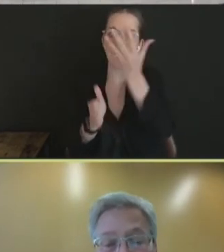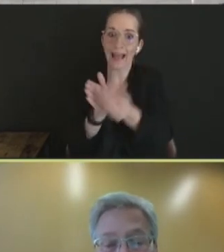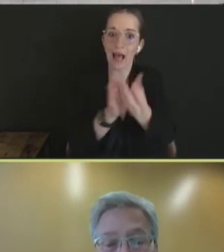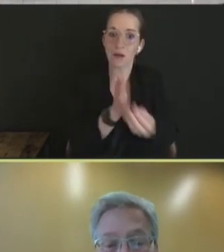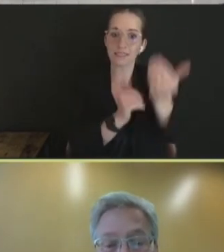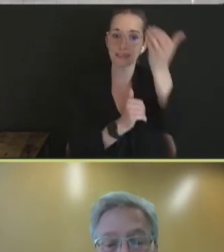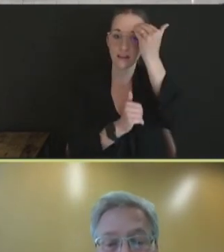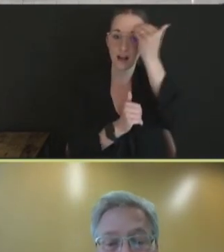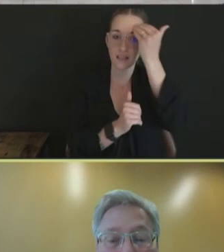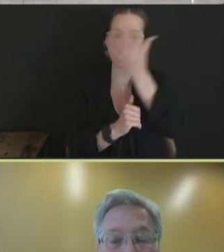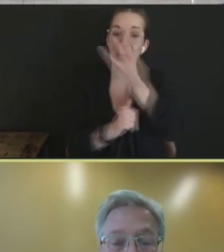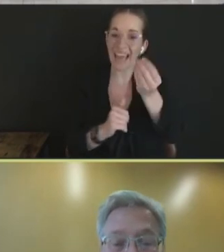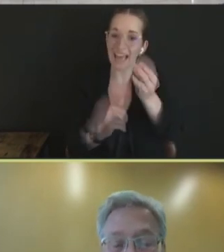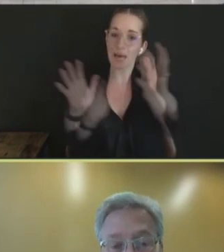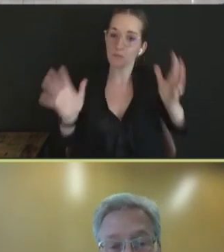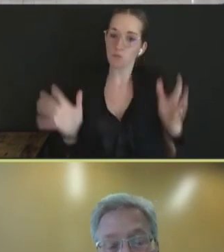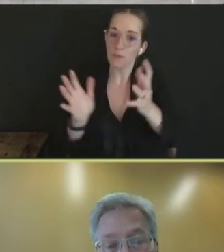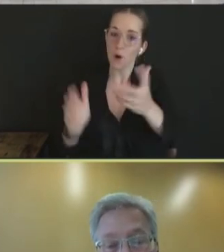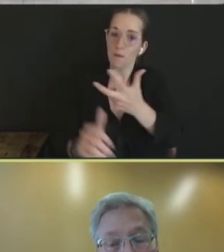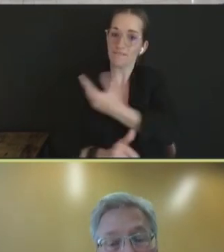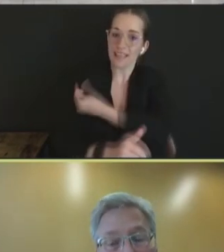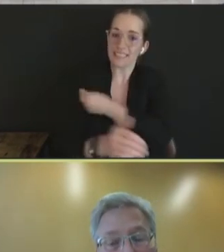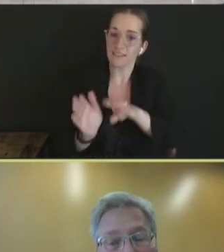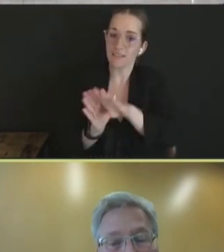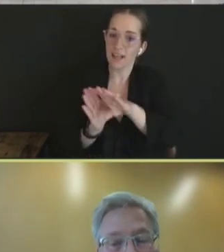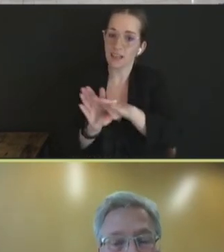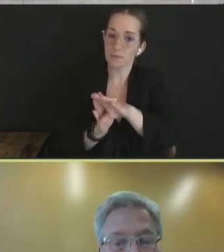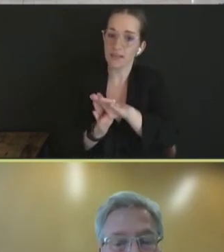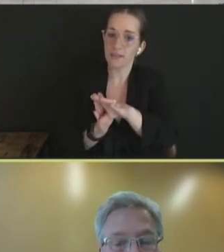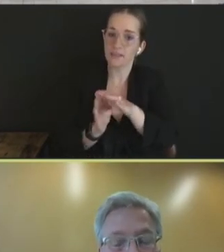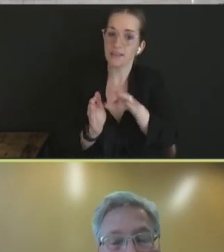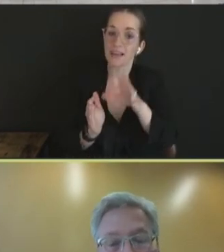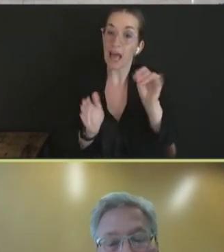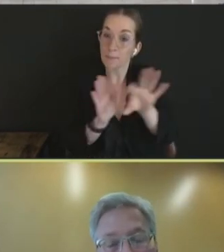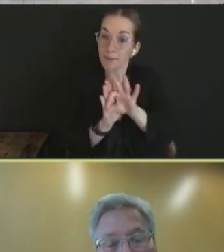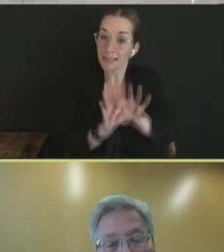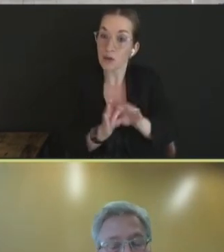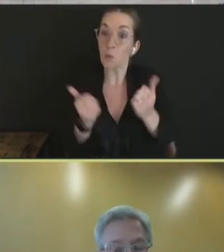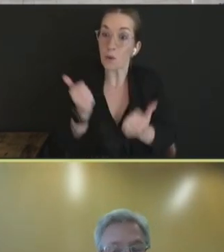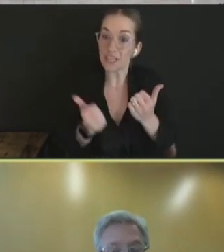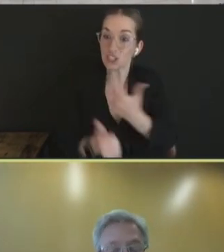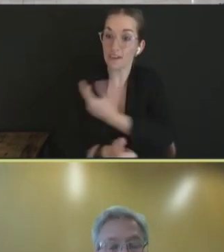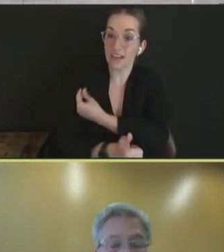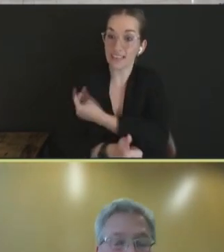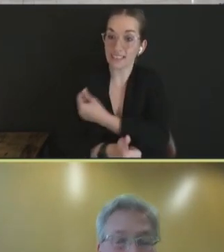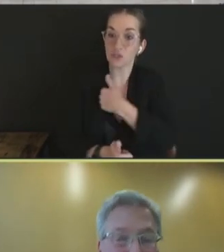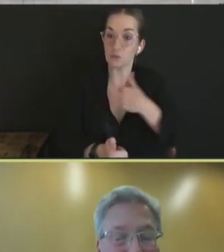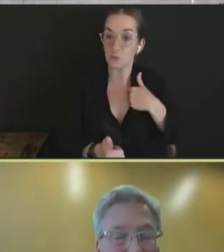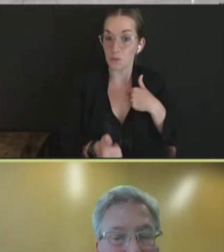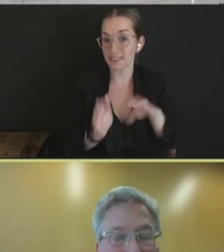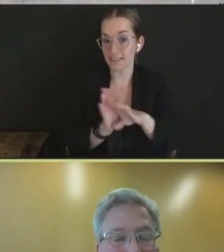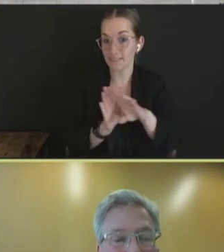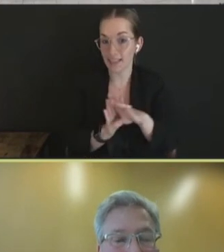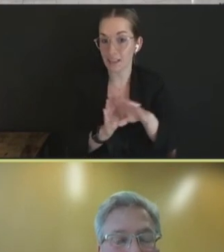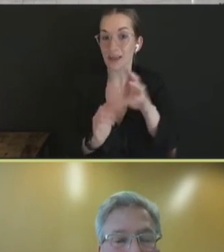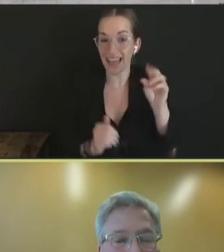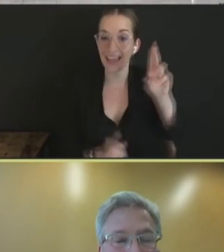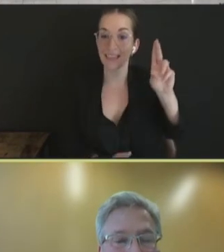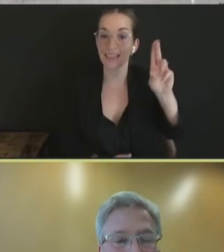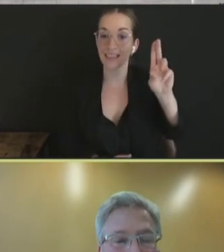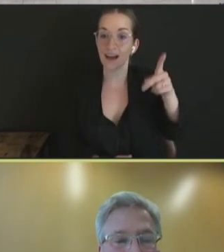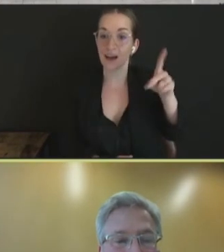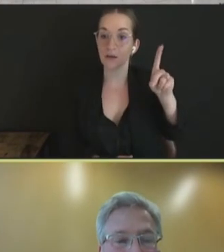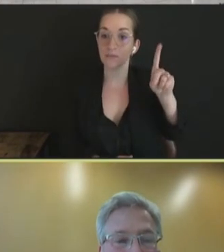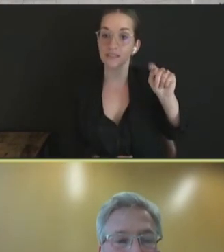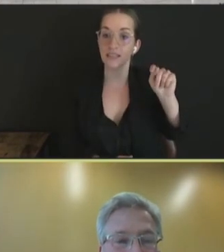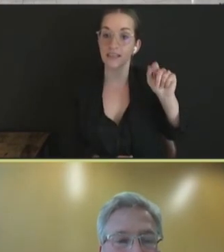developed, what vaccines are developed, and critically, of course, the uptake. Next slide, please.